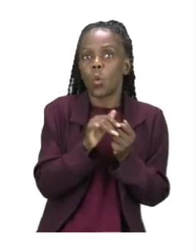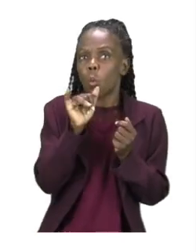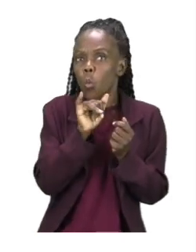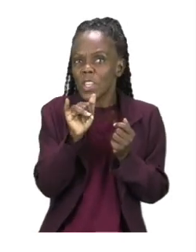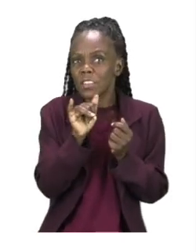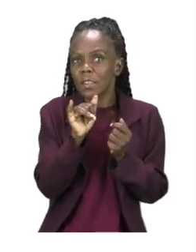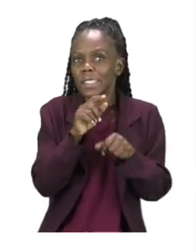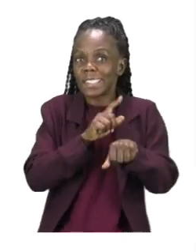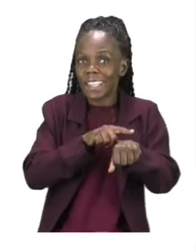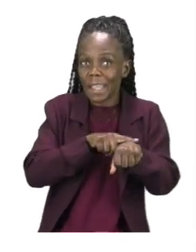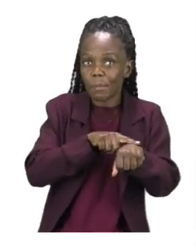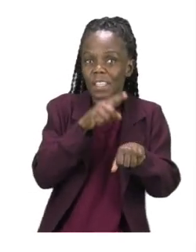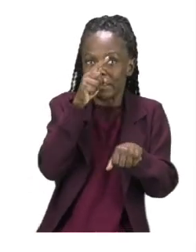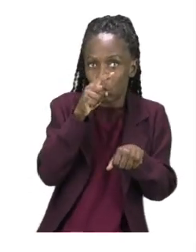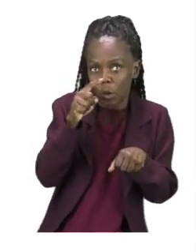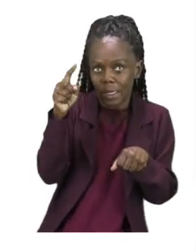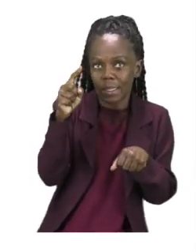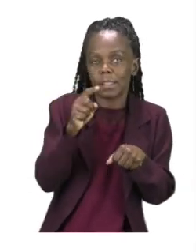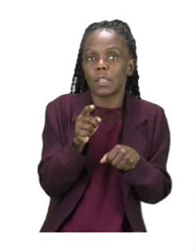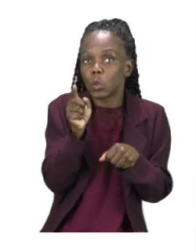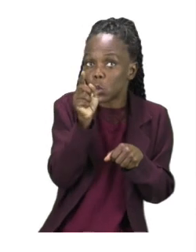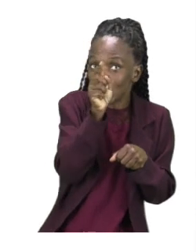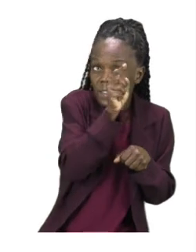I'd like you to circle the correct answer.